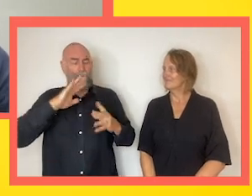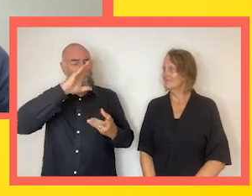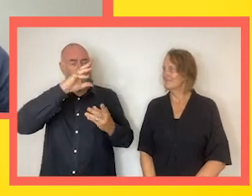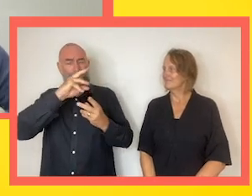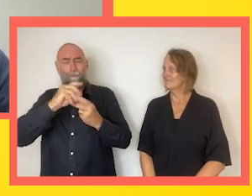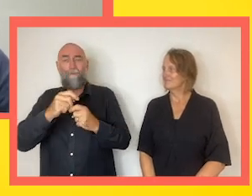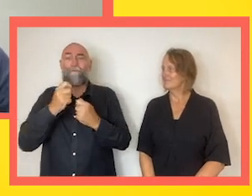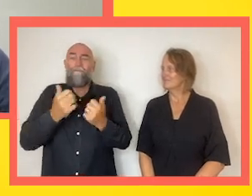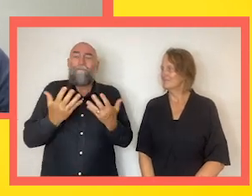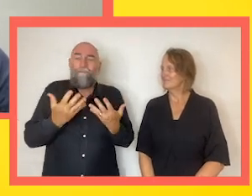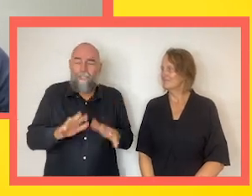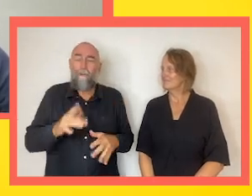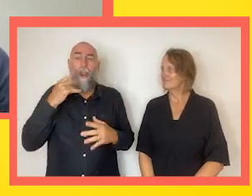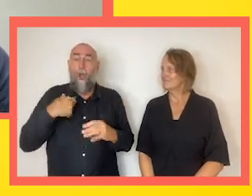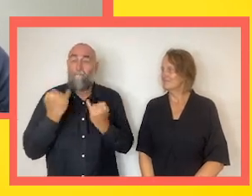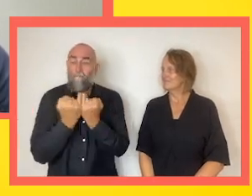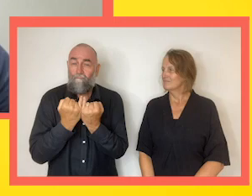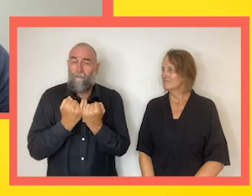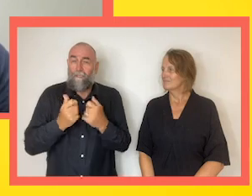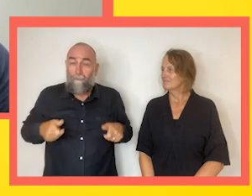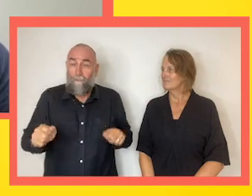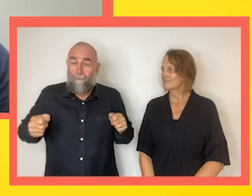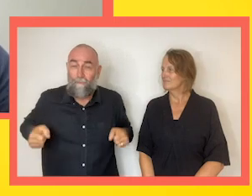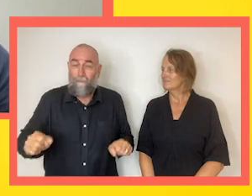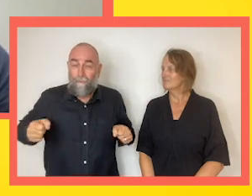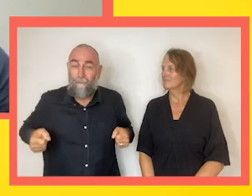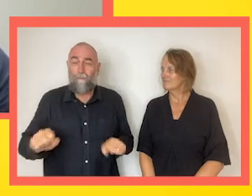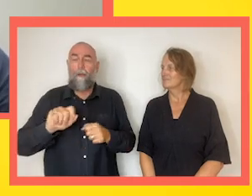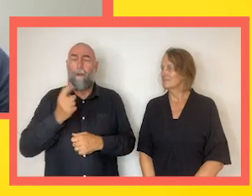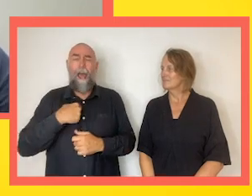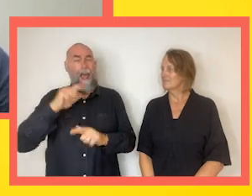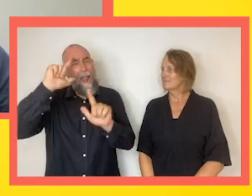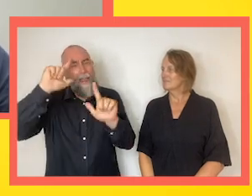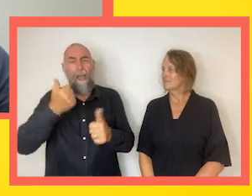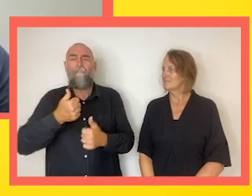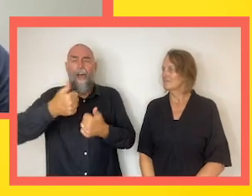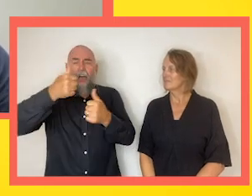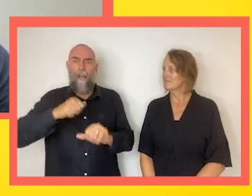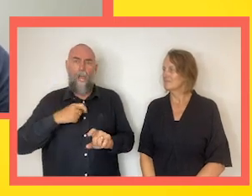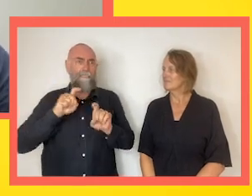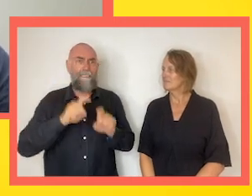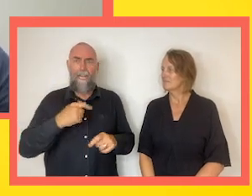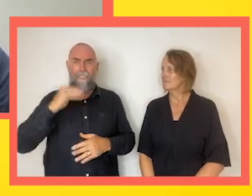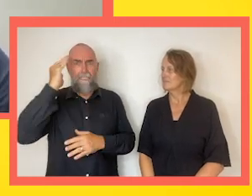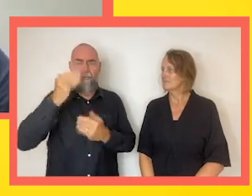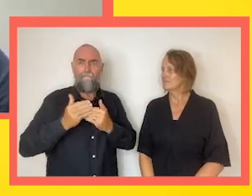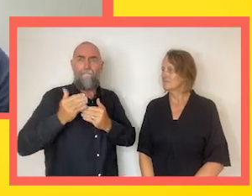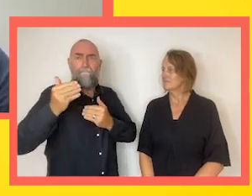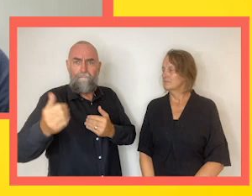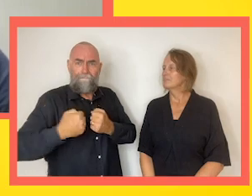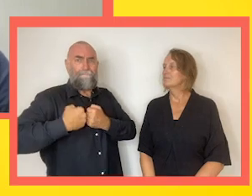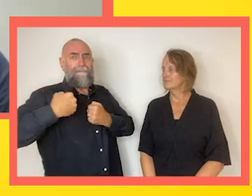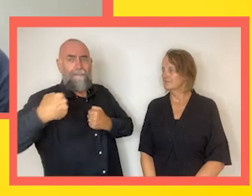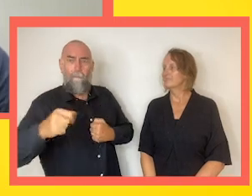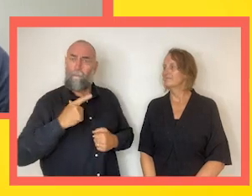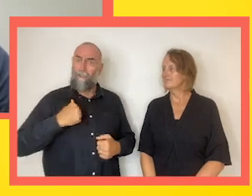I was racing. Like, I really, really, really loved it. And then I extended it another few years because I was enjoying, the experience